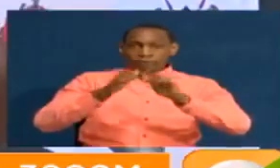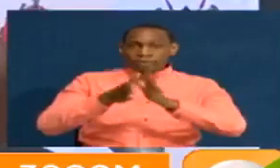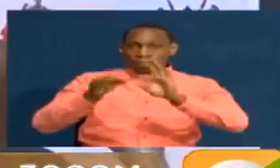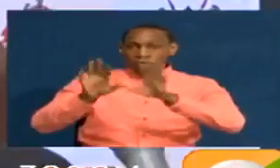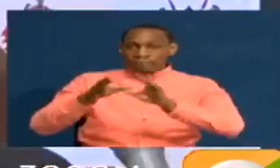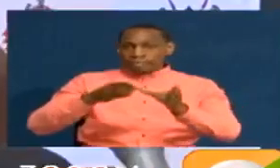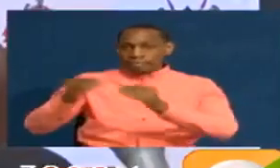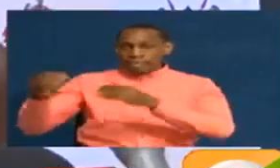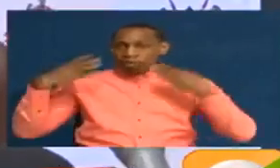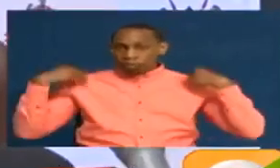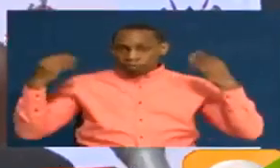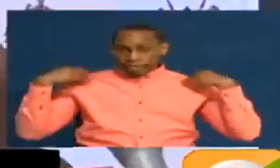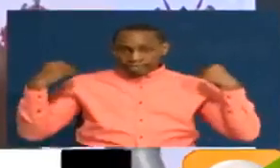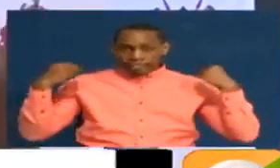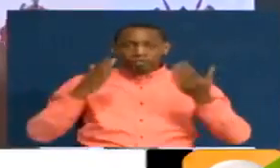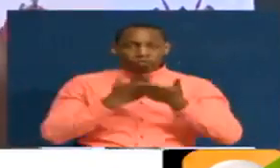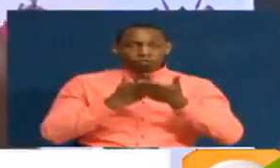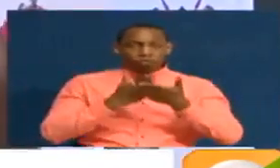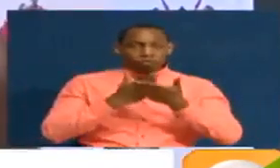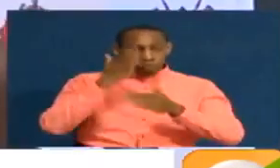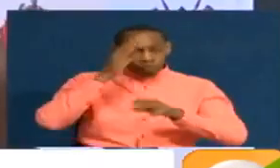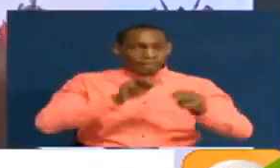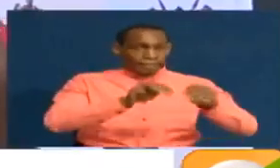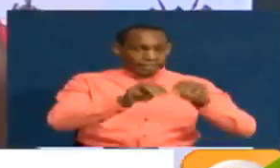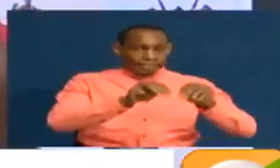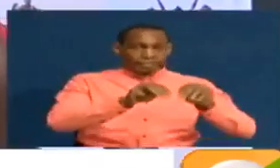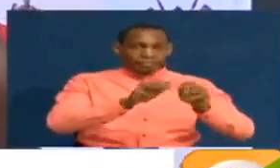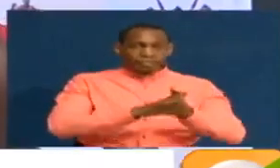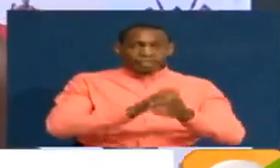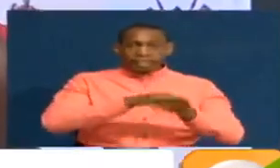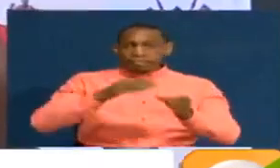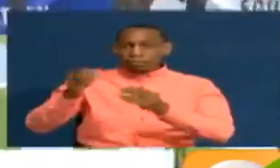kutrain. I'm sure tuta manage.